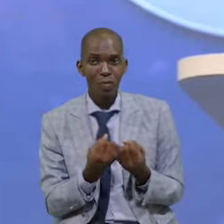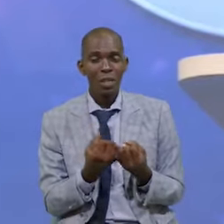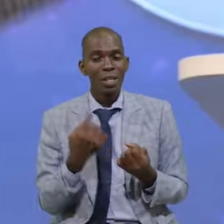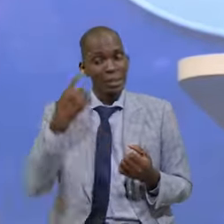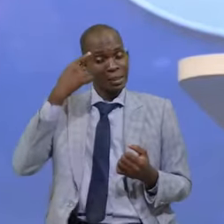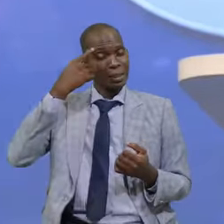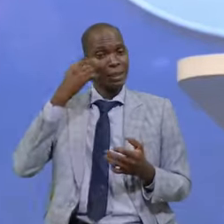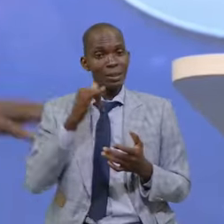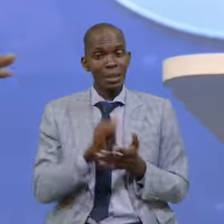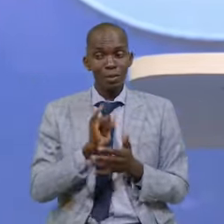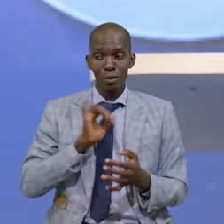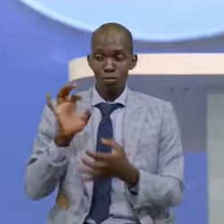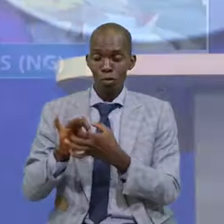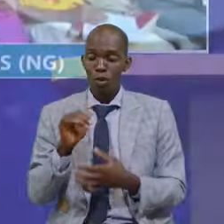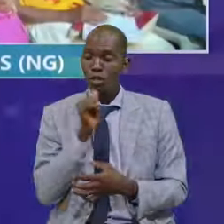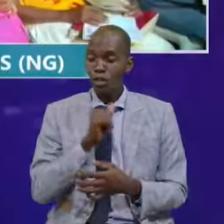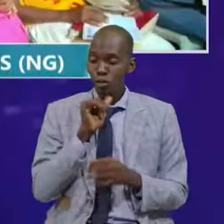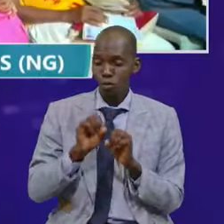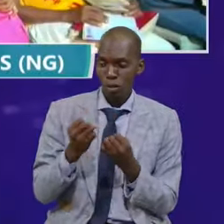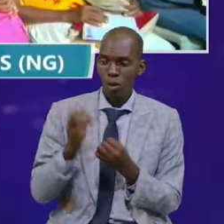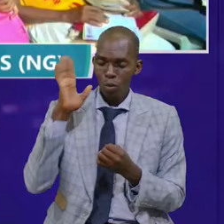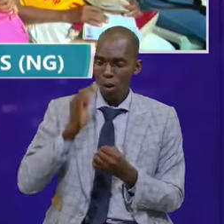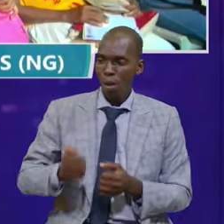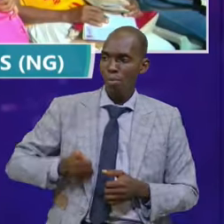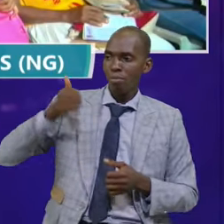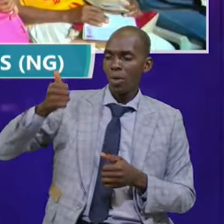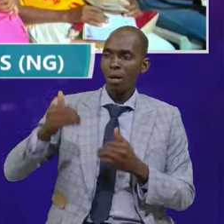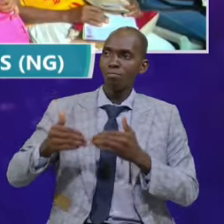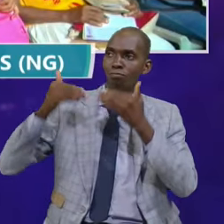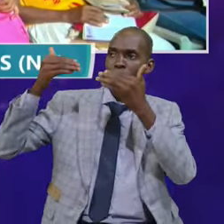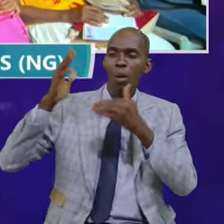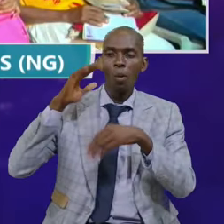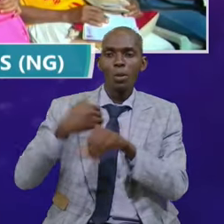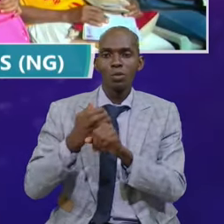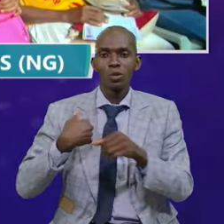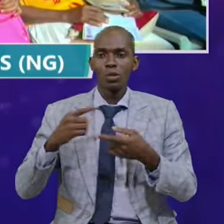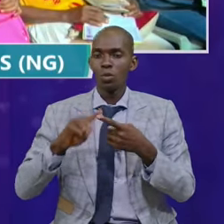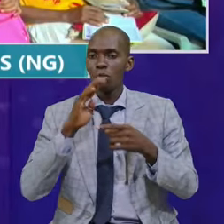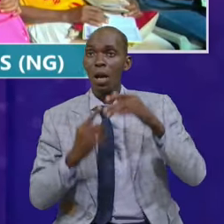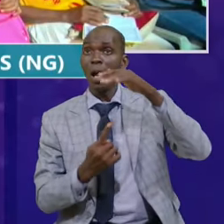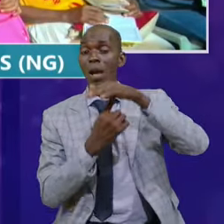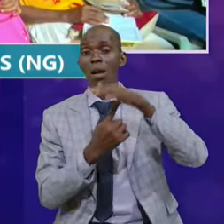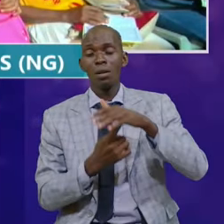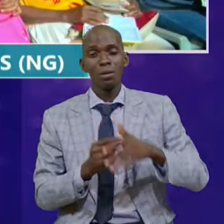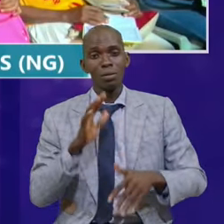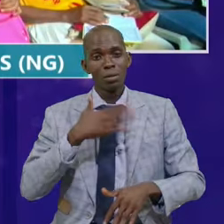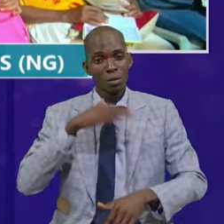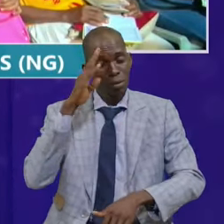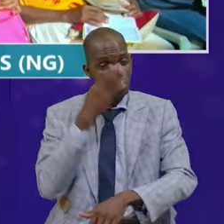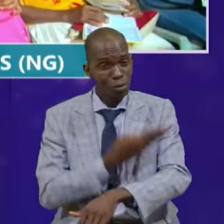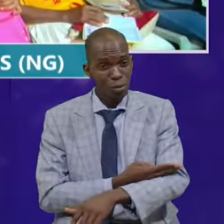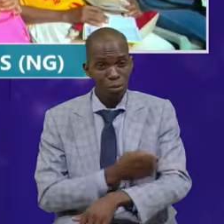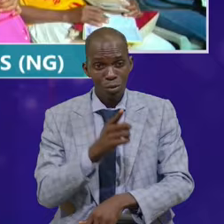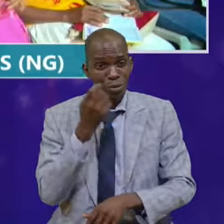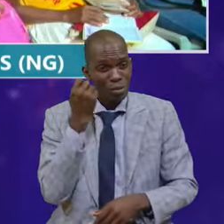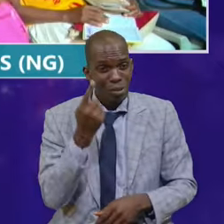will make you Lord. You'll be on top of the world. Son, you understand? You will